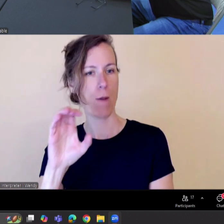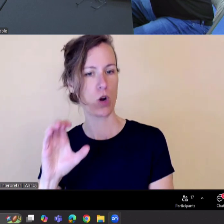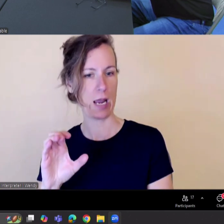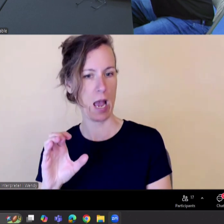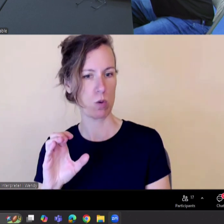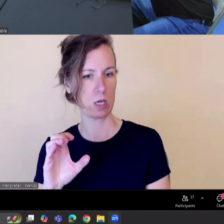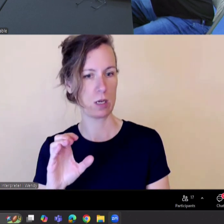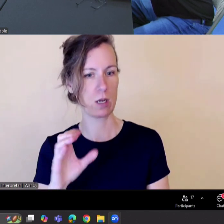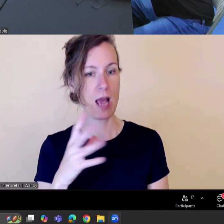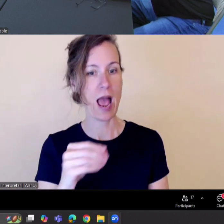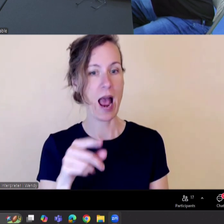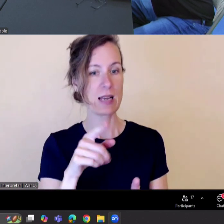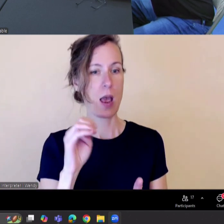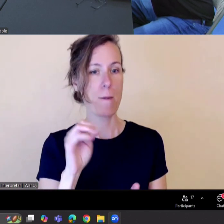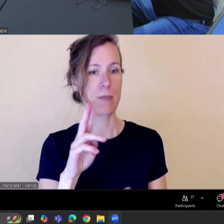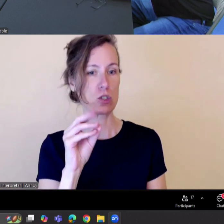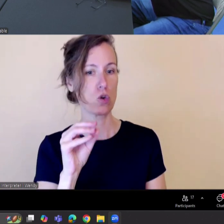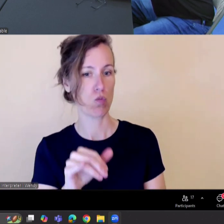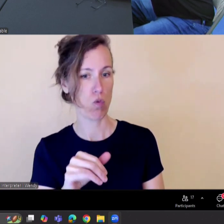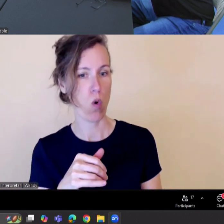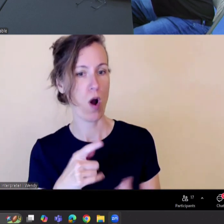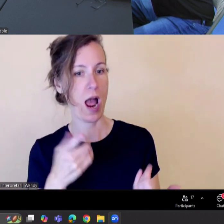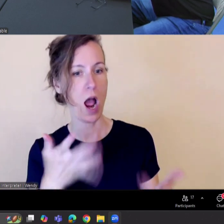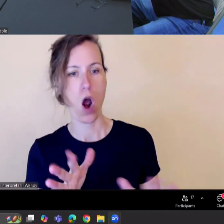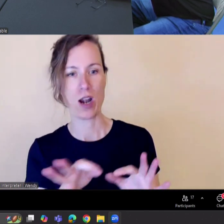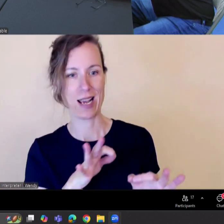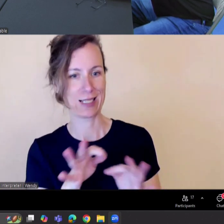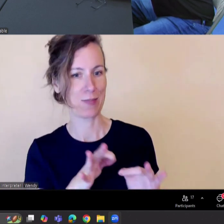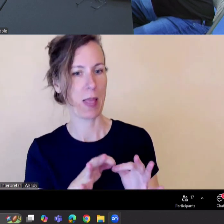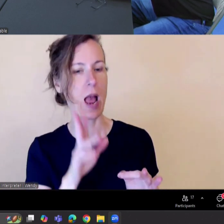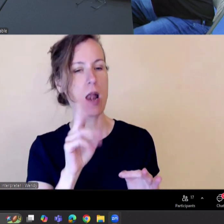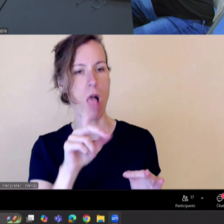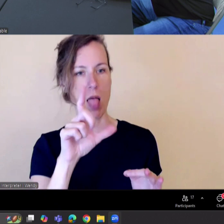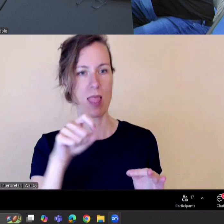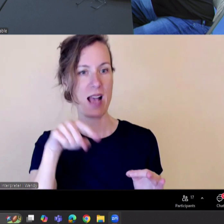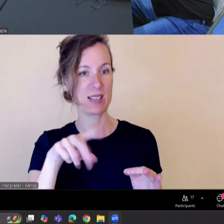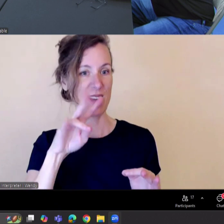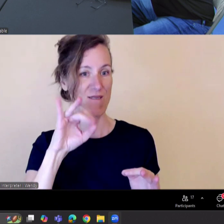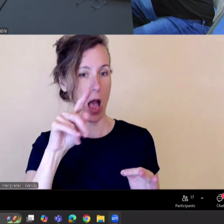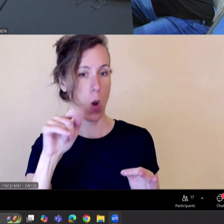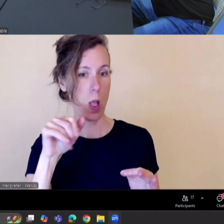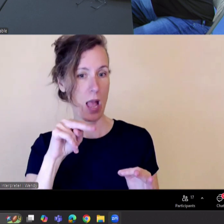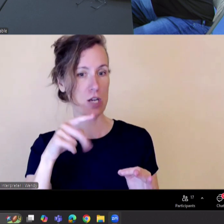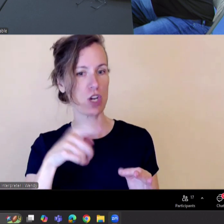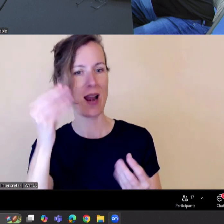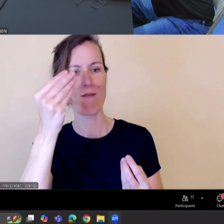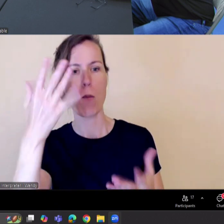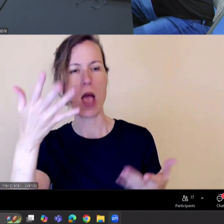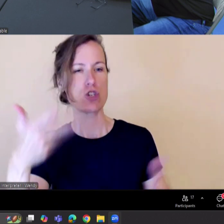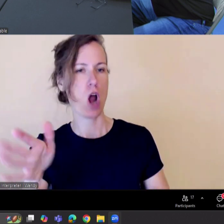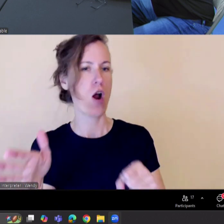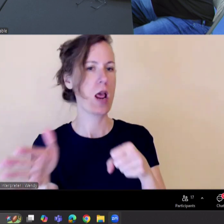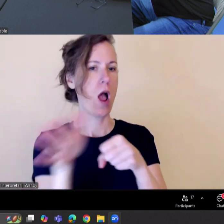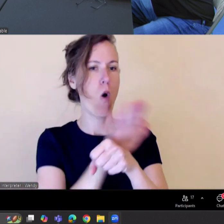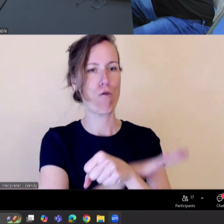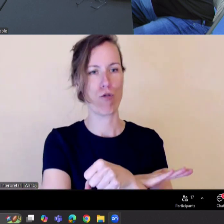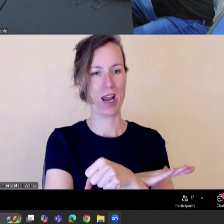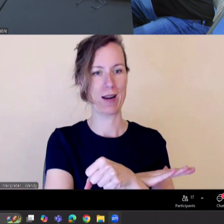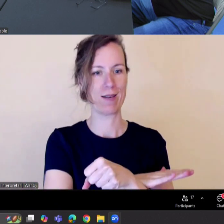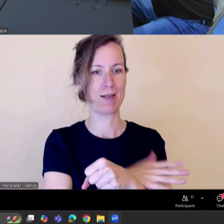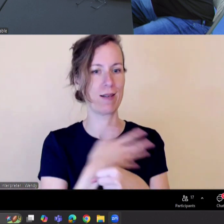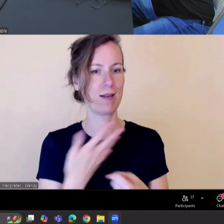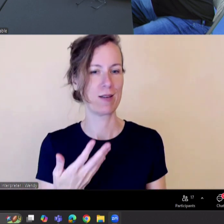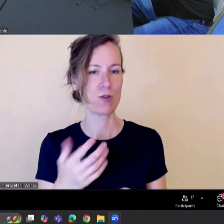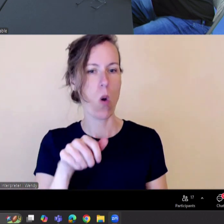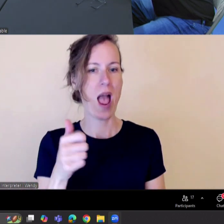that information is overwritten. Any violation can only be held for a year or until a case is adjudicated. So even if it were used in a criminal